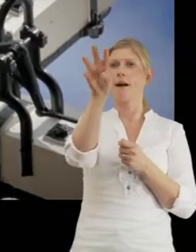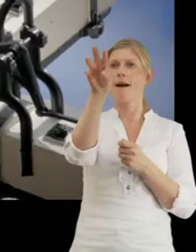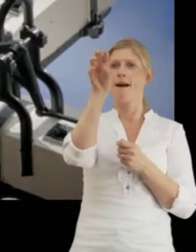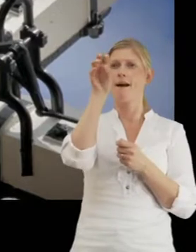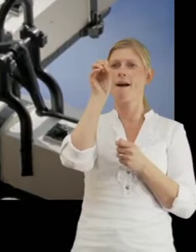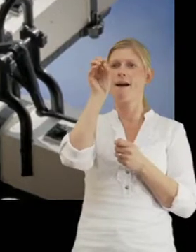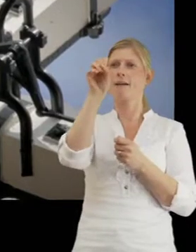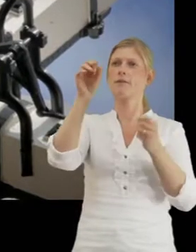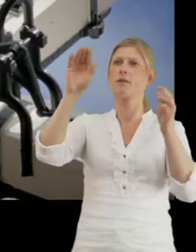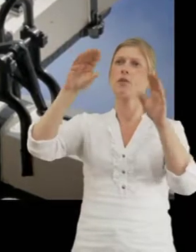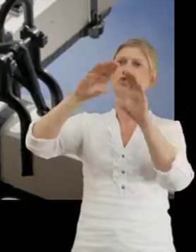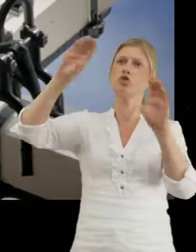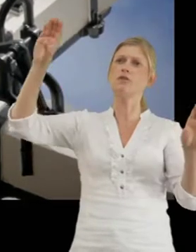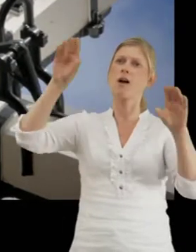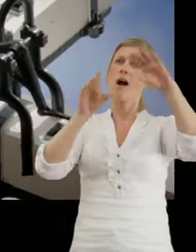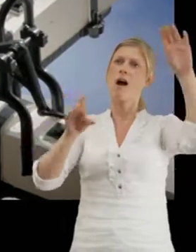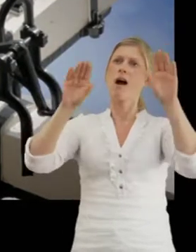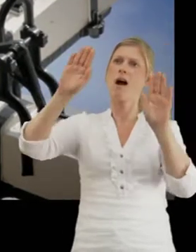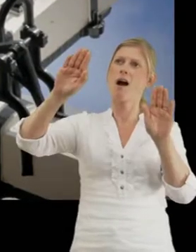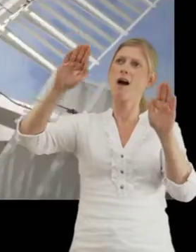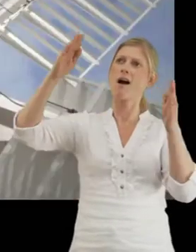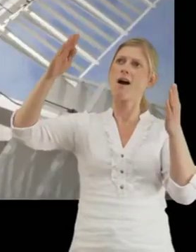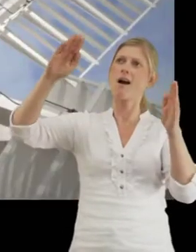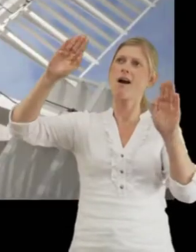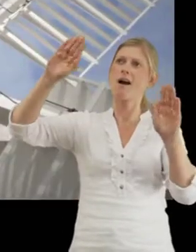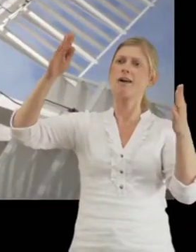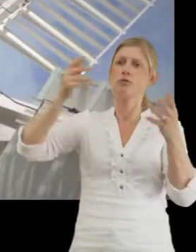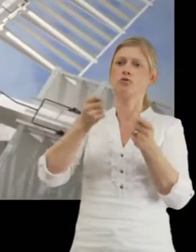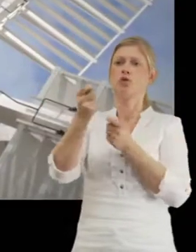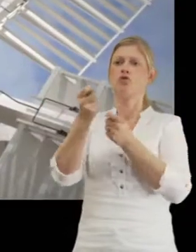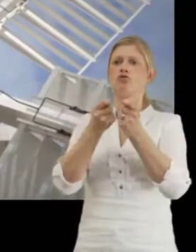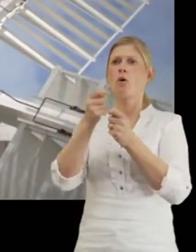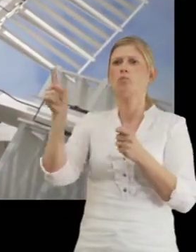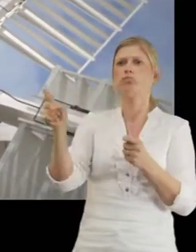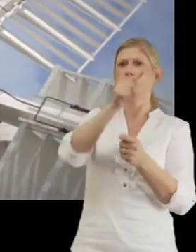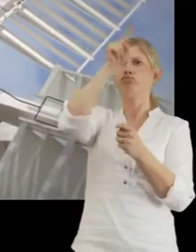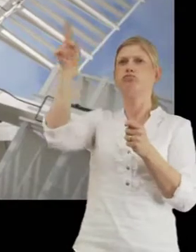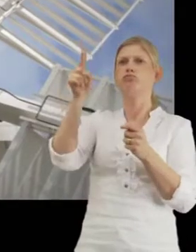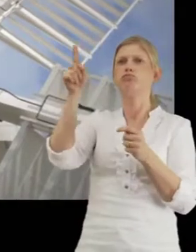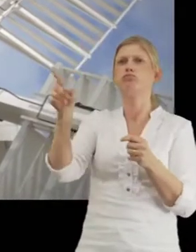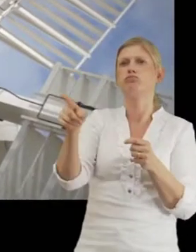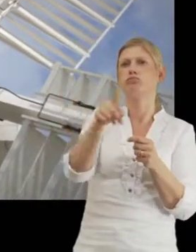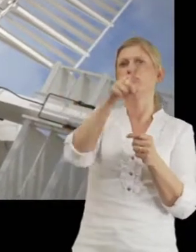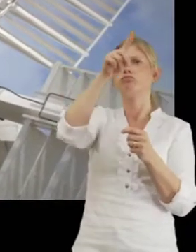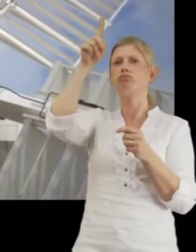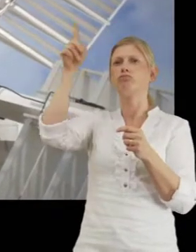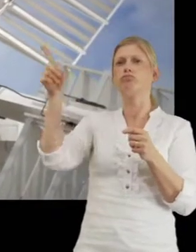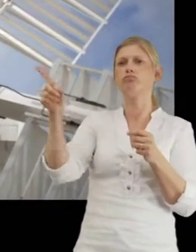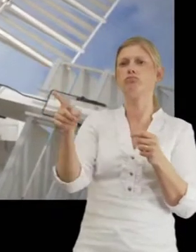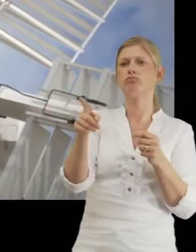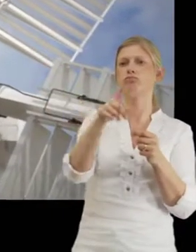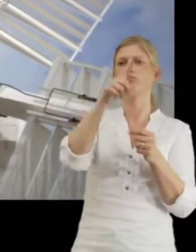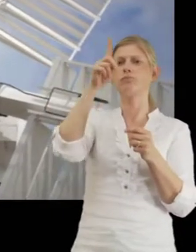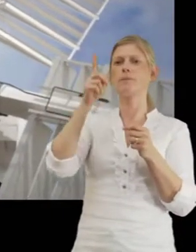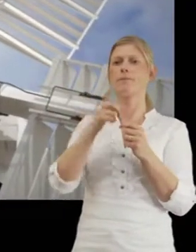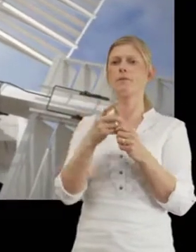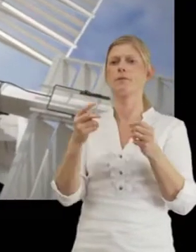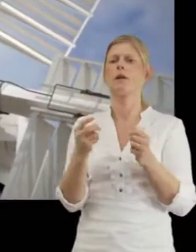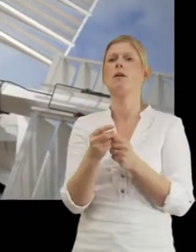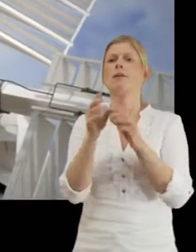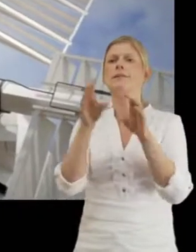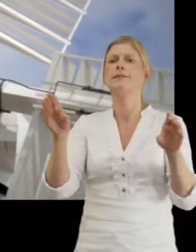spider, which opens and closes the shutters on the sails to control the speed in which they go round. The energy